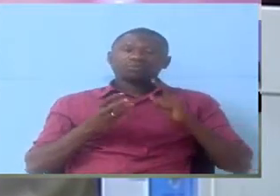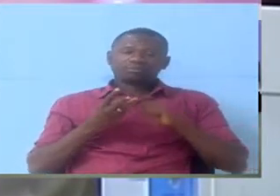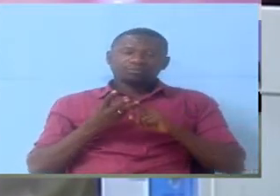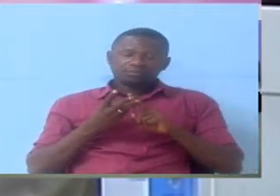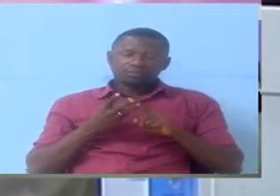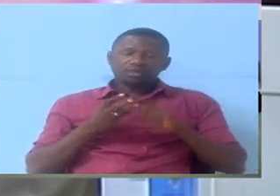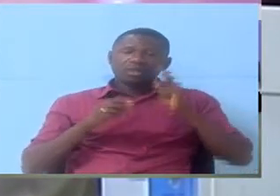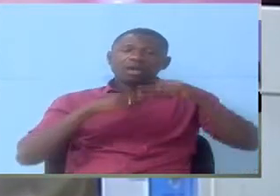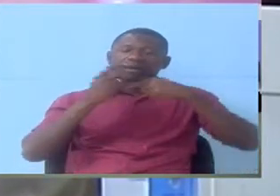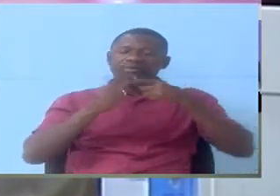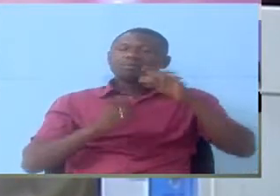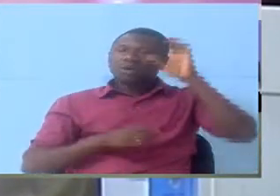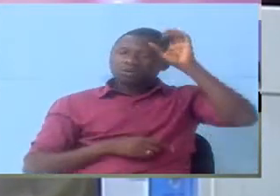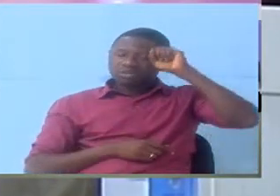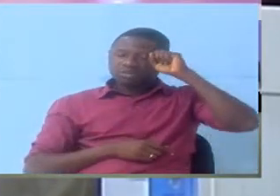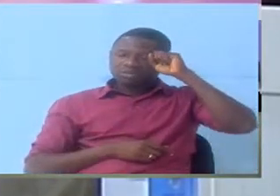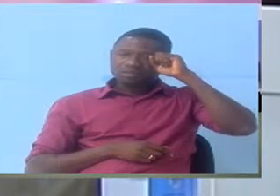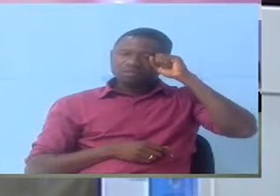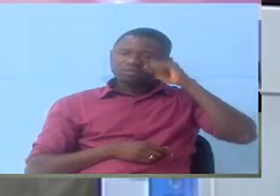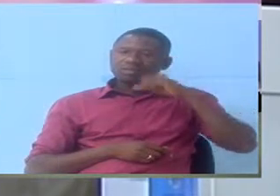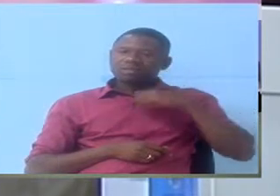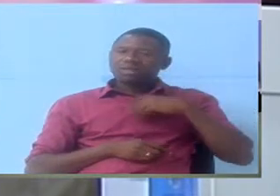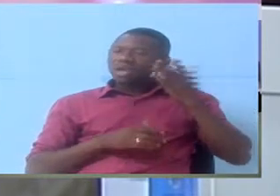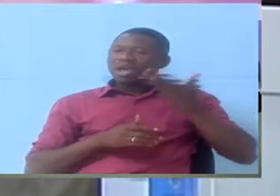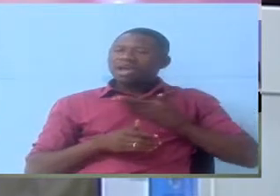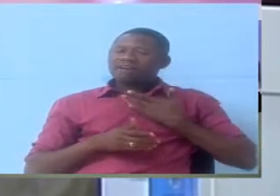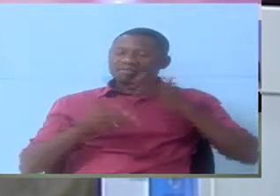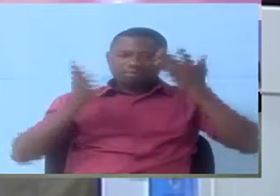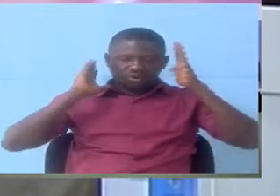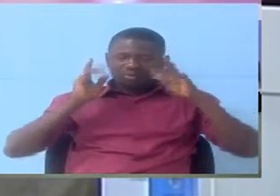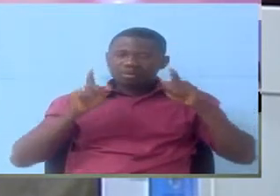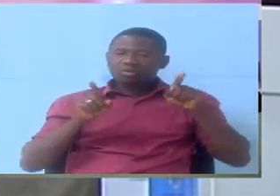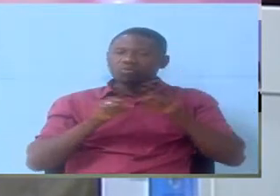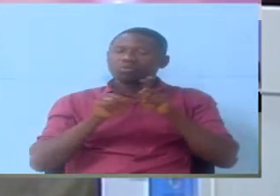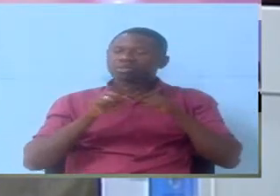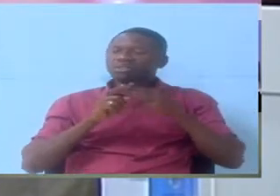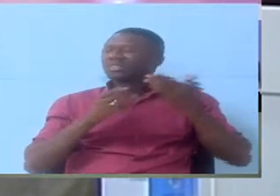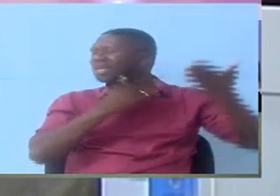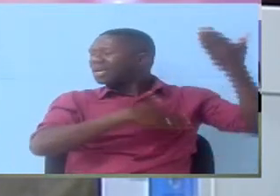And after I understand, he fell out with the then President.